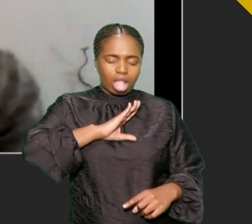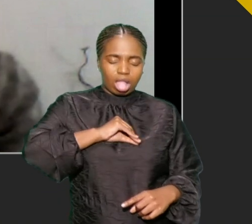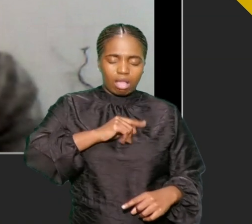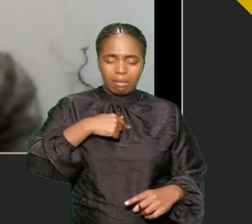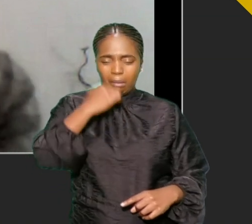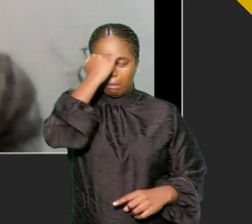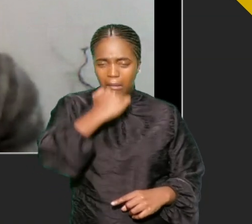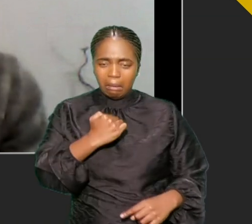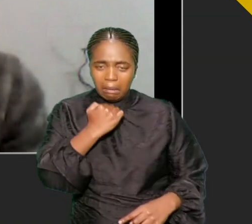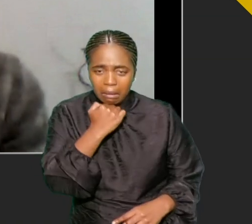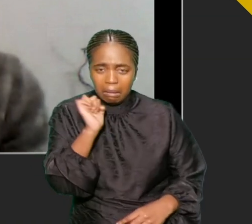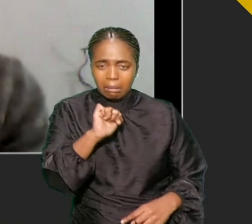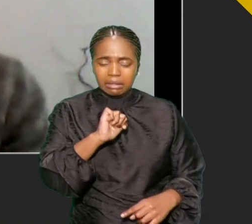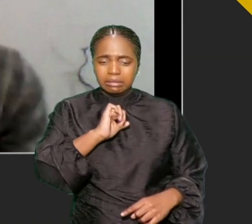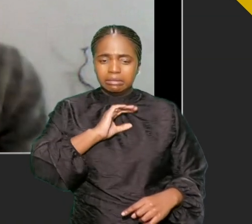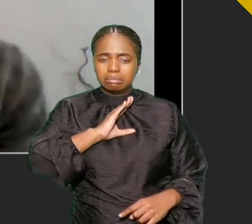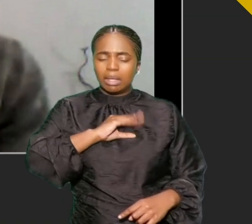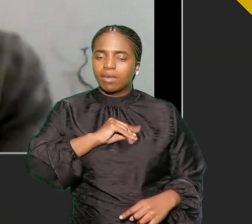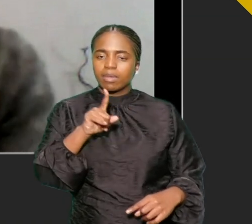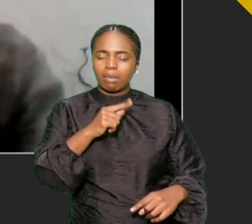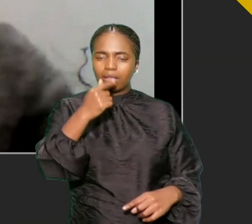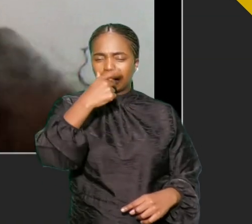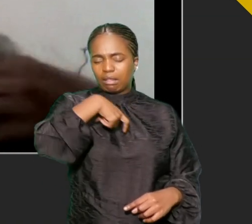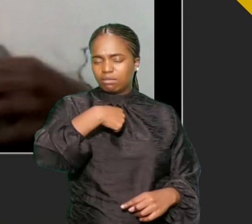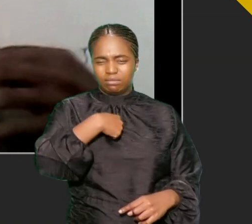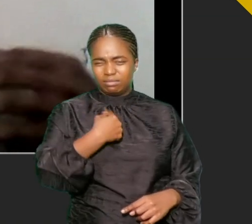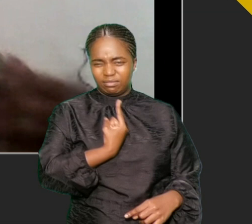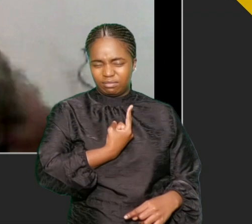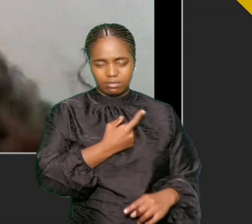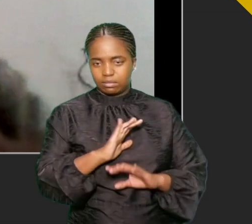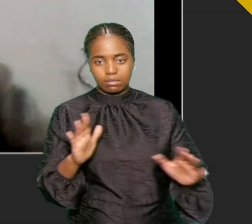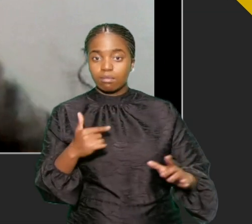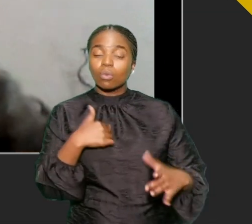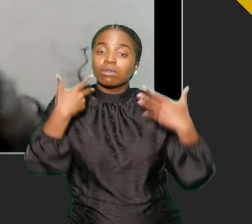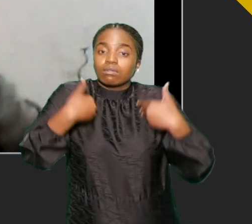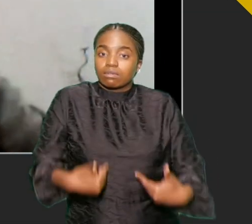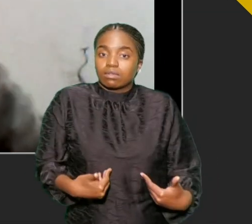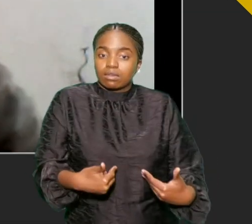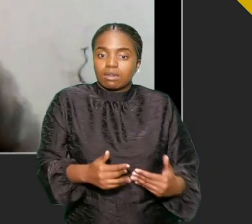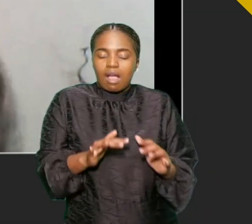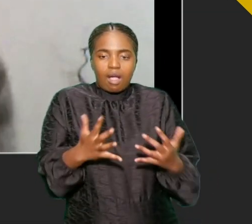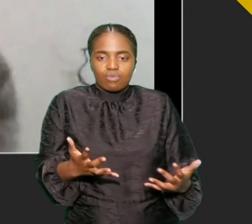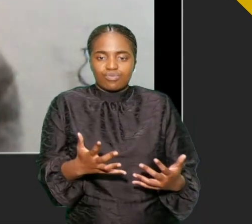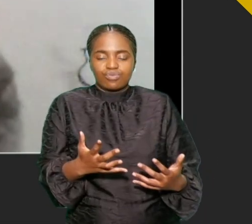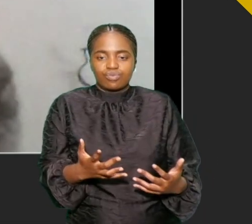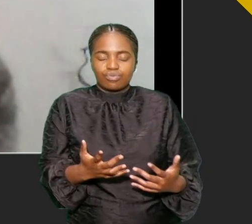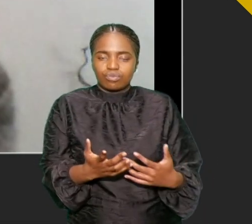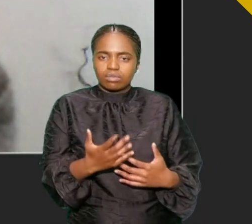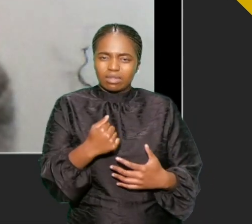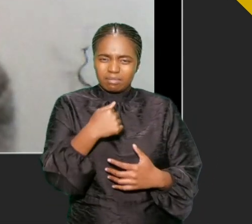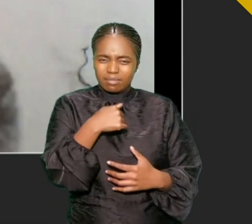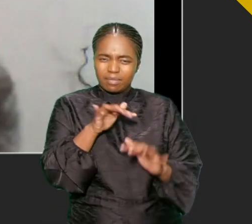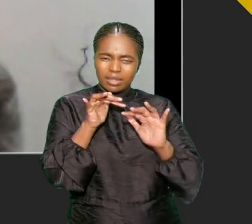to, I also don't want to, when you look down, when you look like the way, with your, how your illness, people